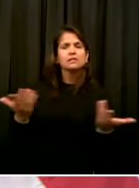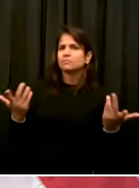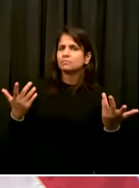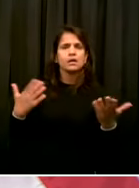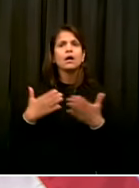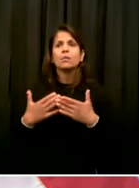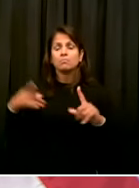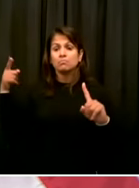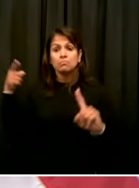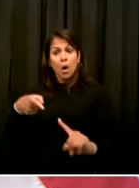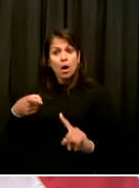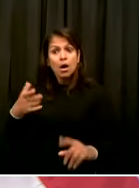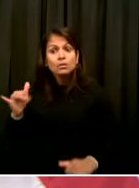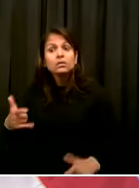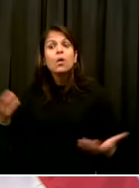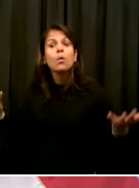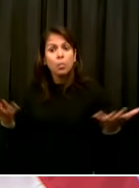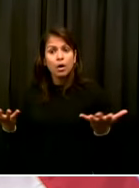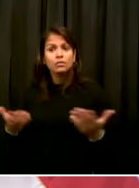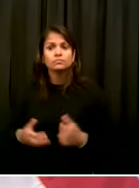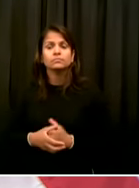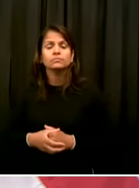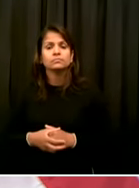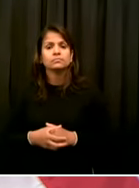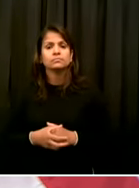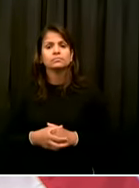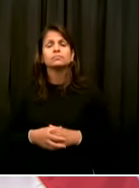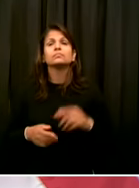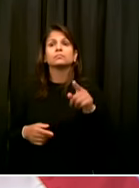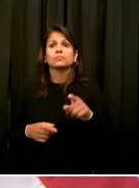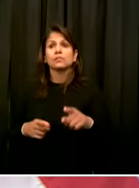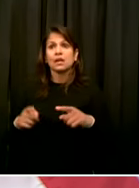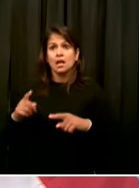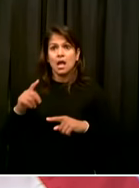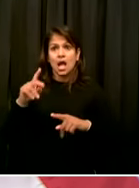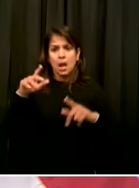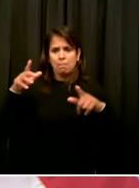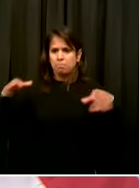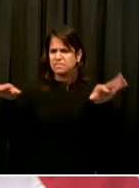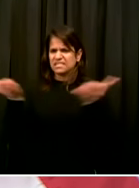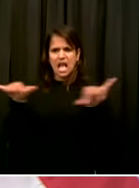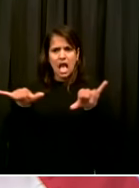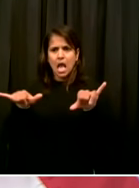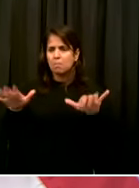our educators as well as our students, that